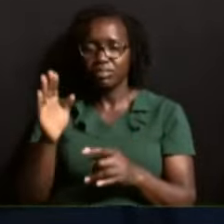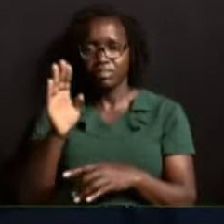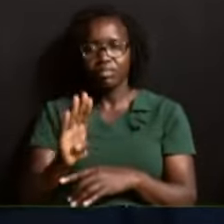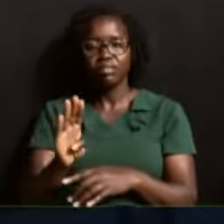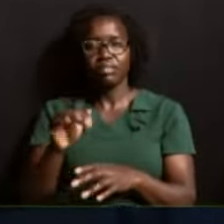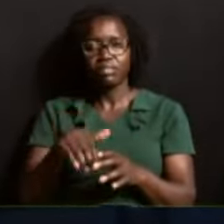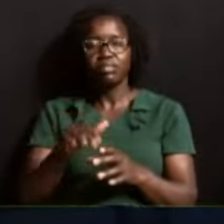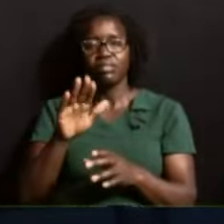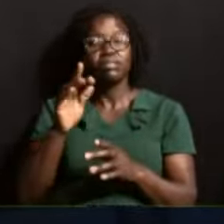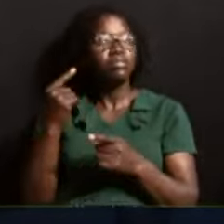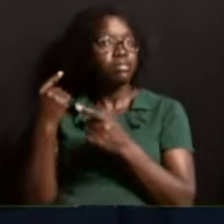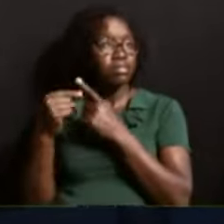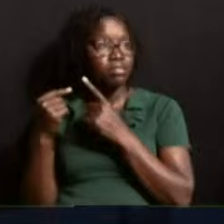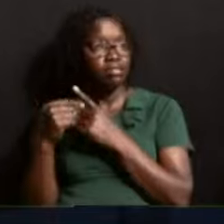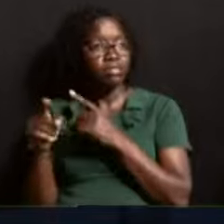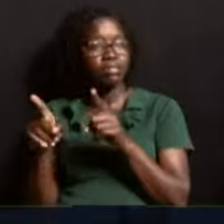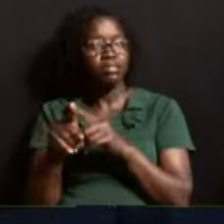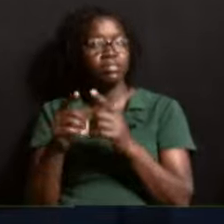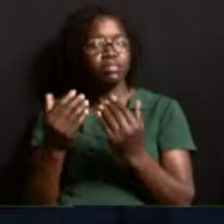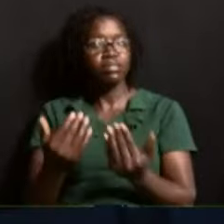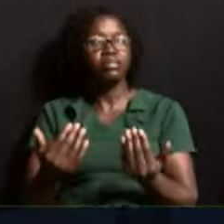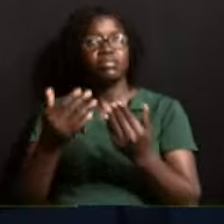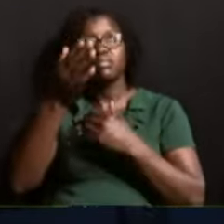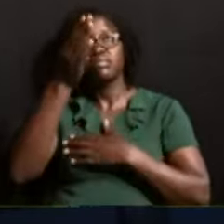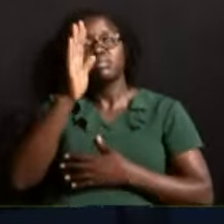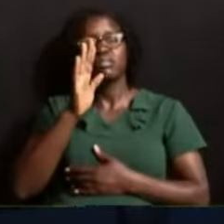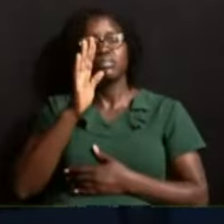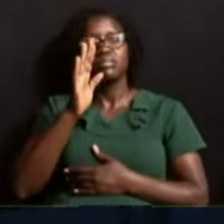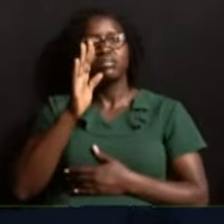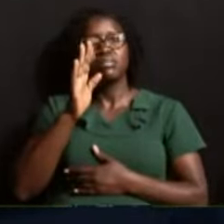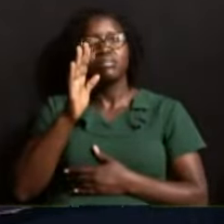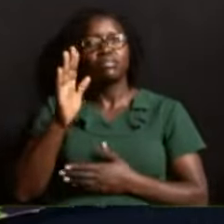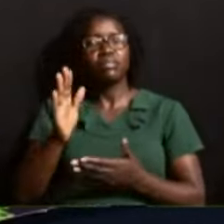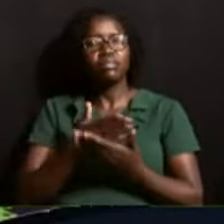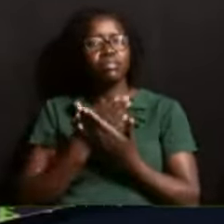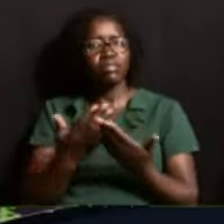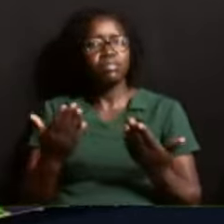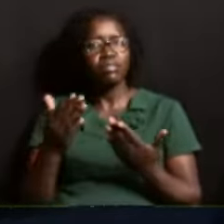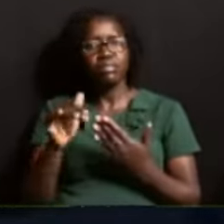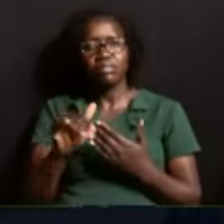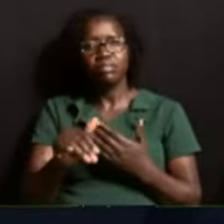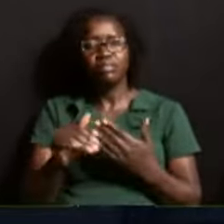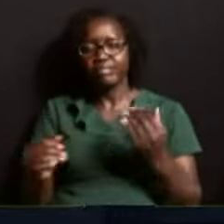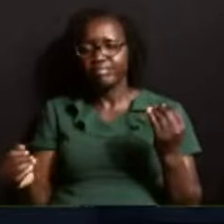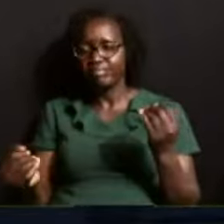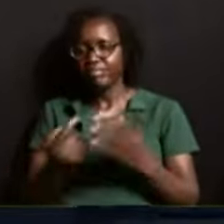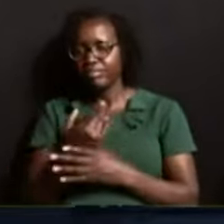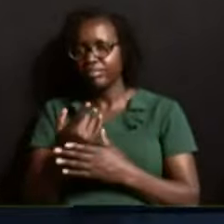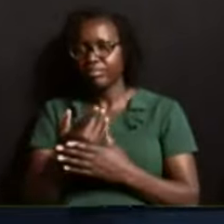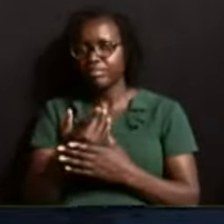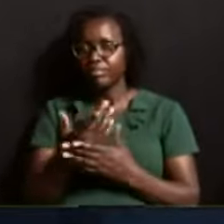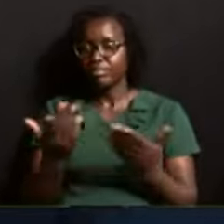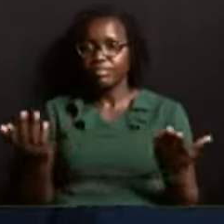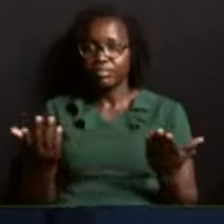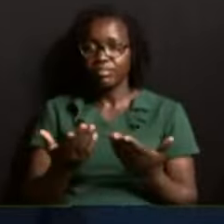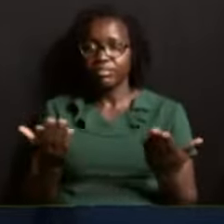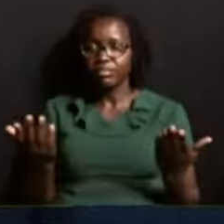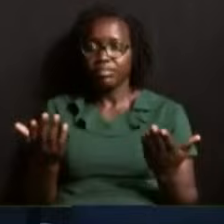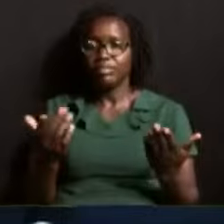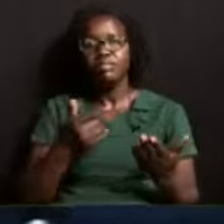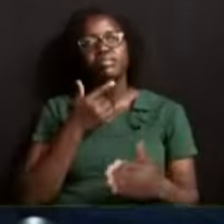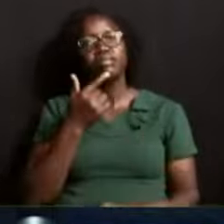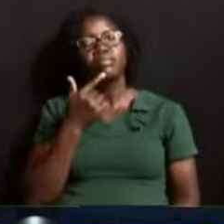your experience as a child of God, something that erupts where we